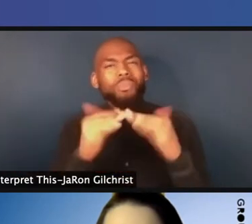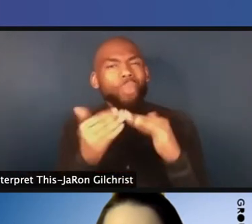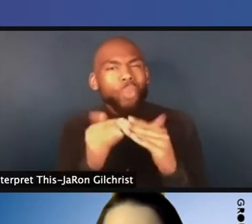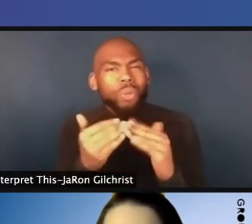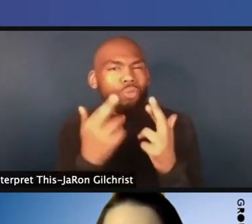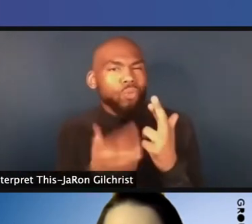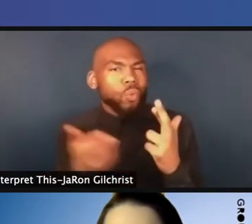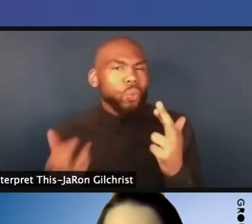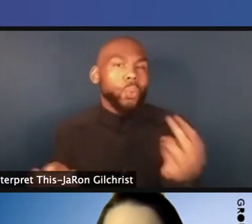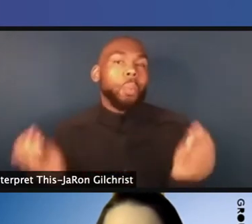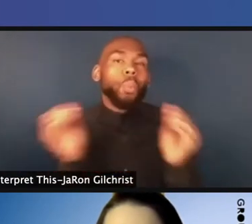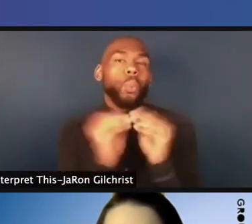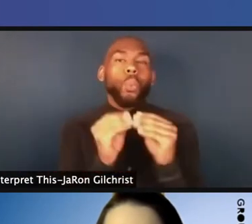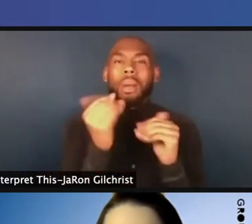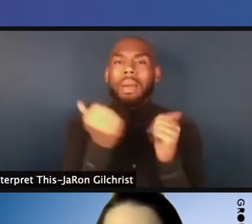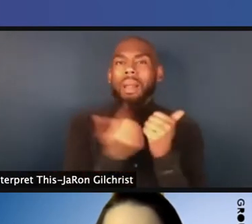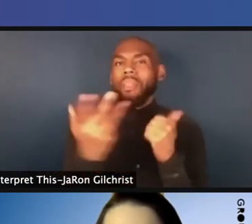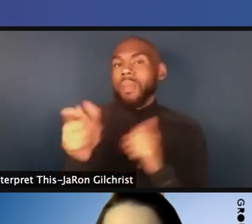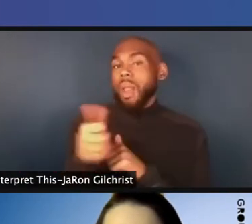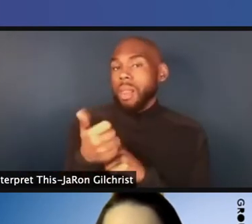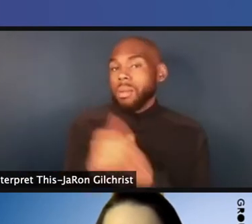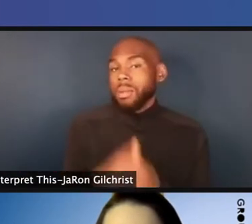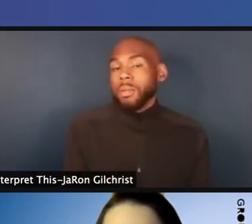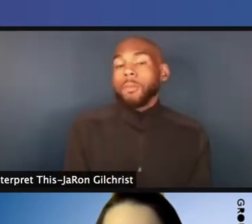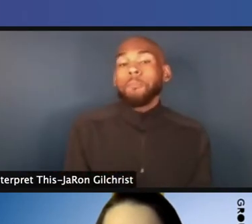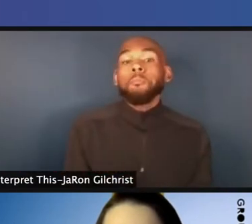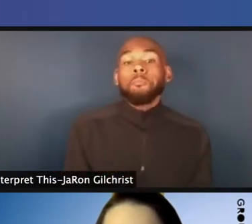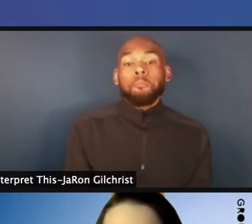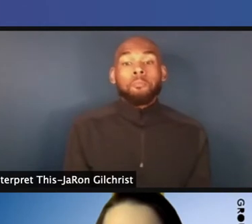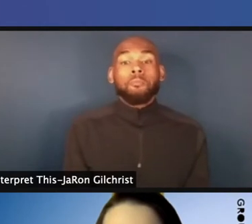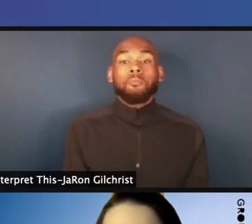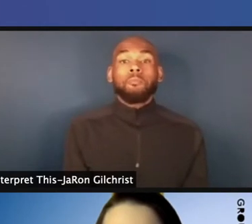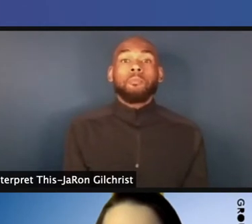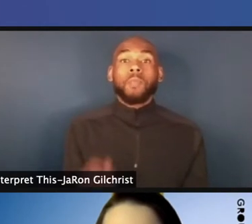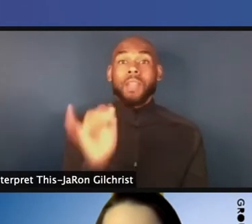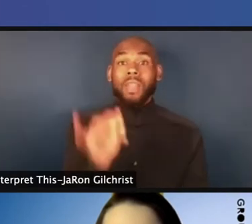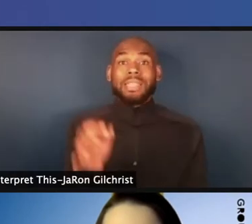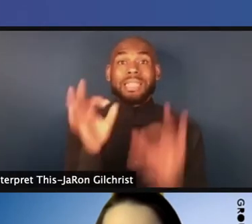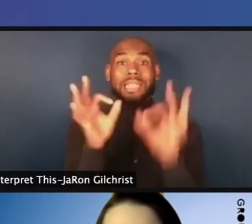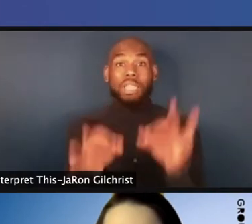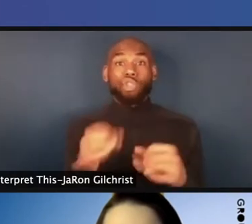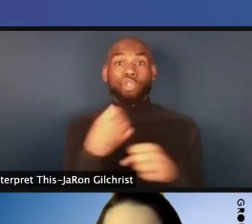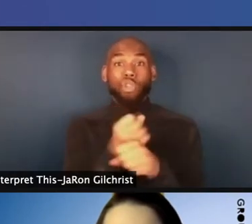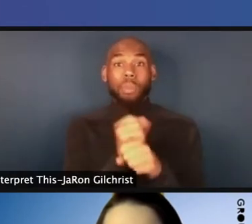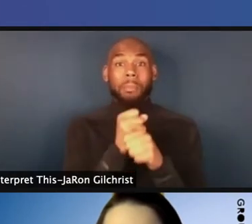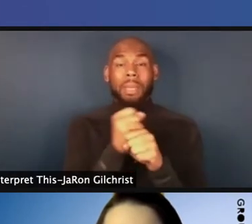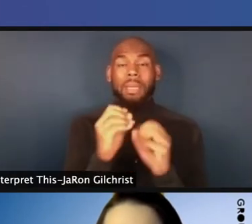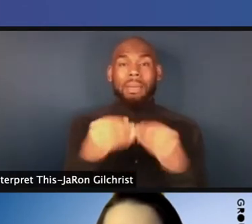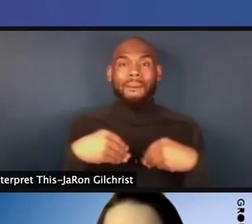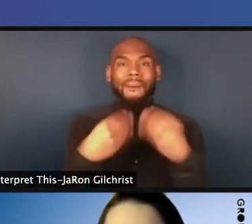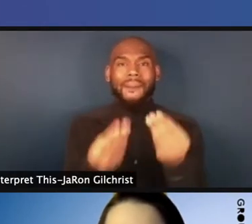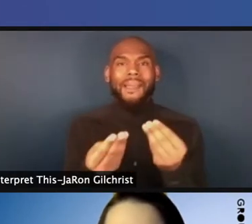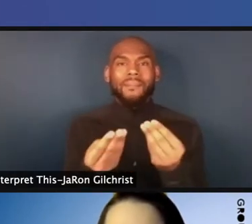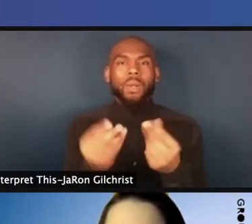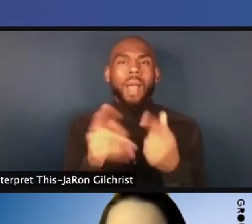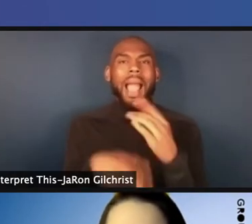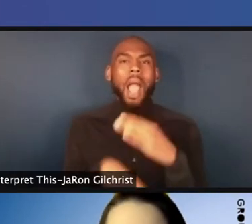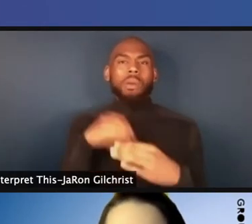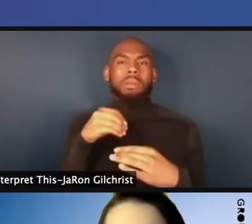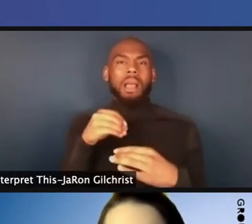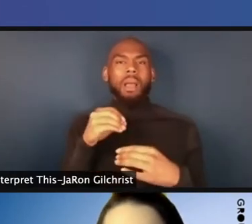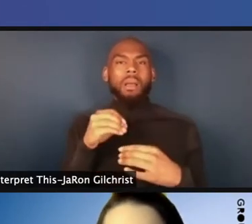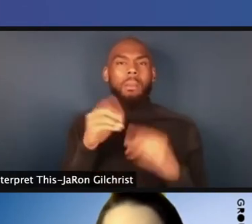more than it is anything else, and putting that decision-making outside of those in the institution. You know, how